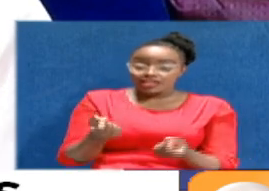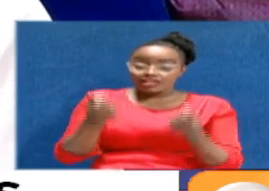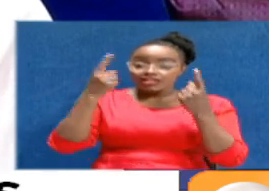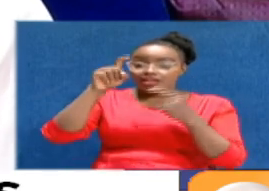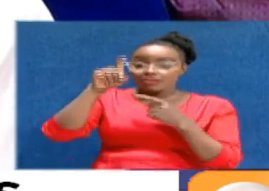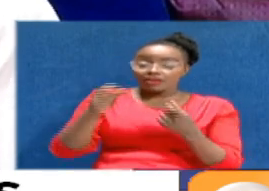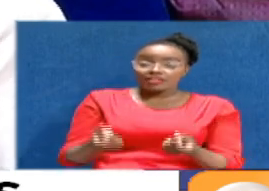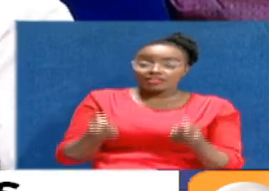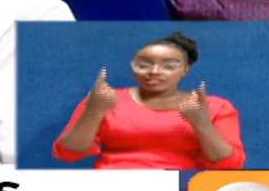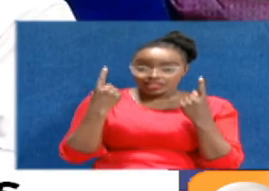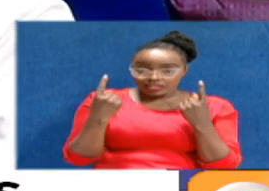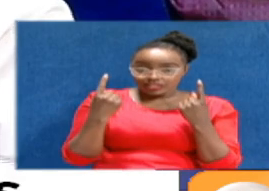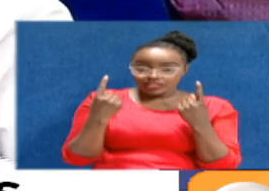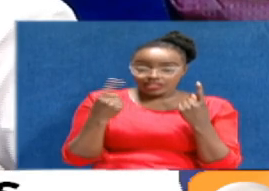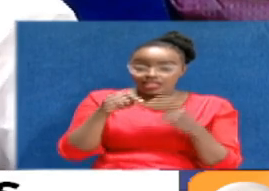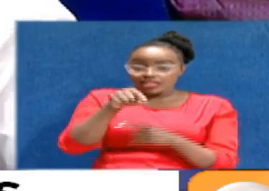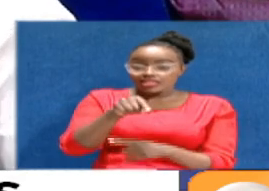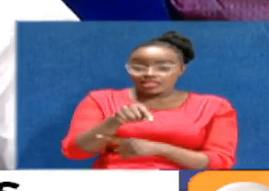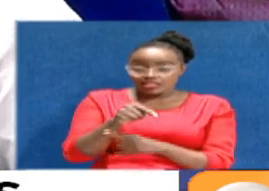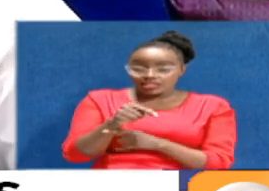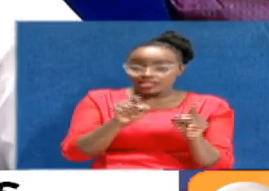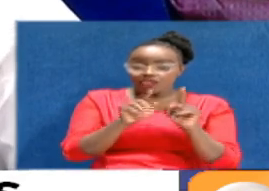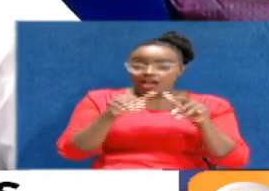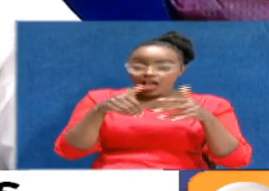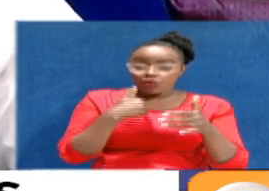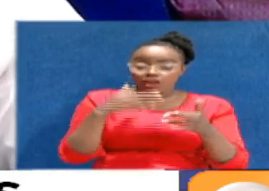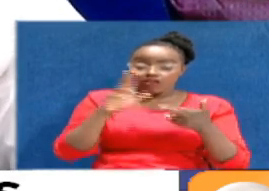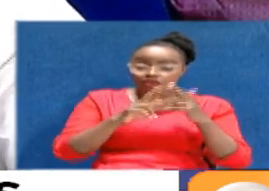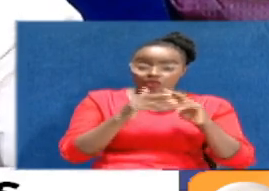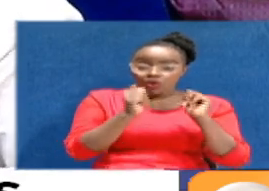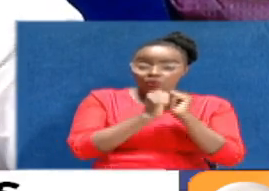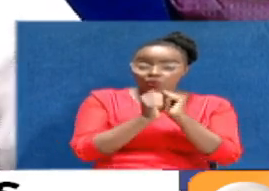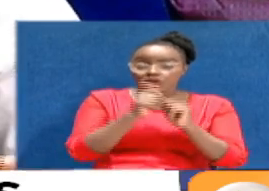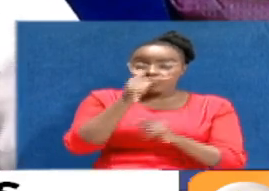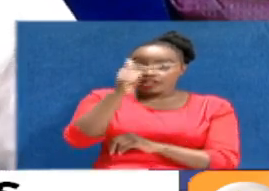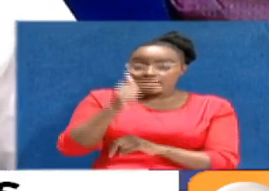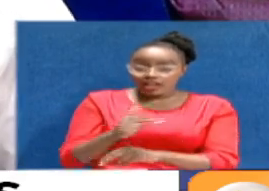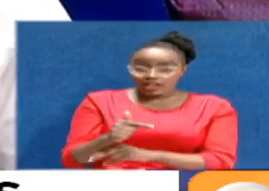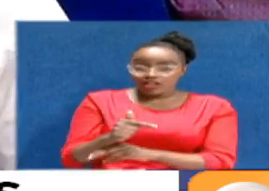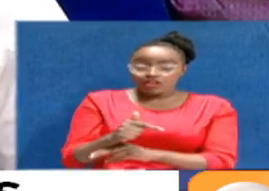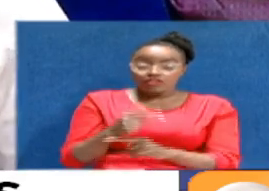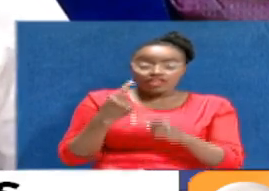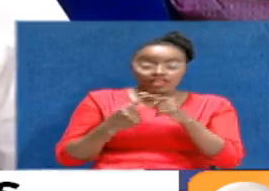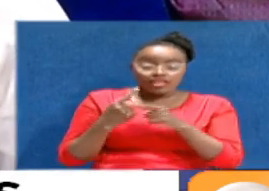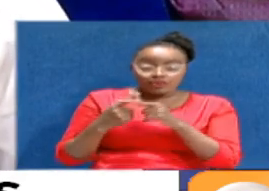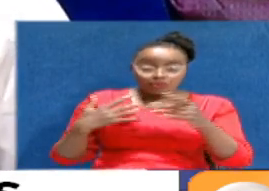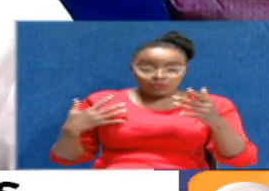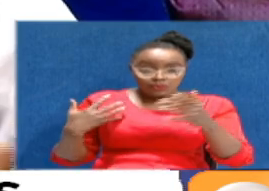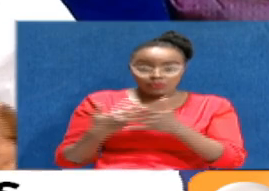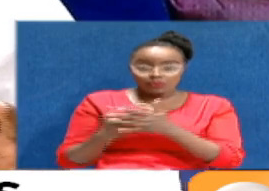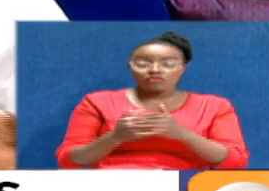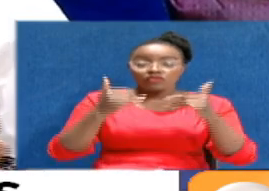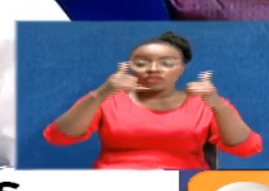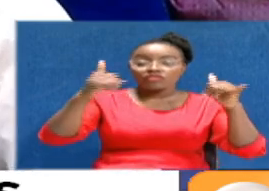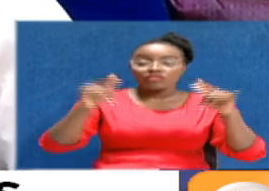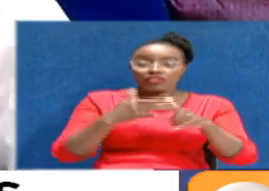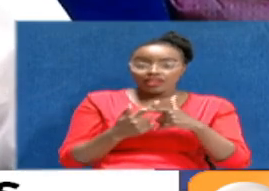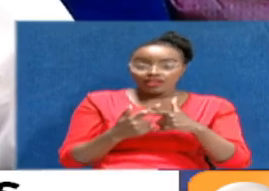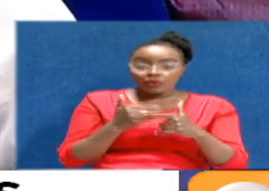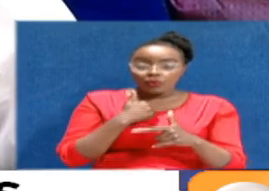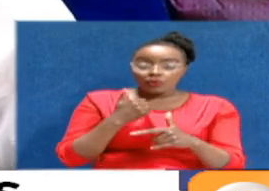need to understand as Kenyans, that this is typically how we've related with Tanzania throughout our years of independence. We